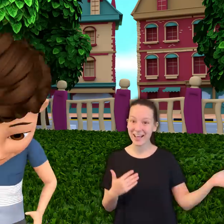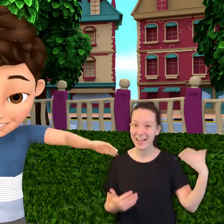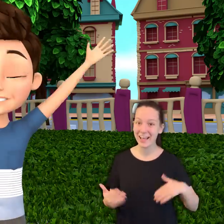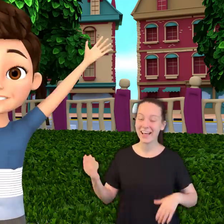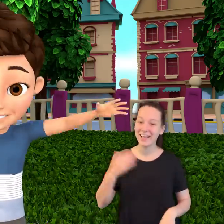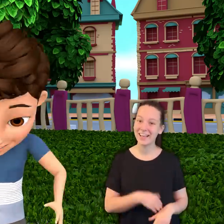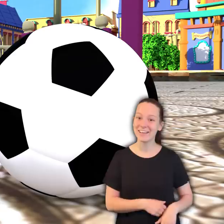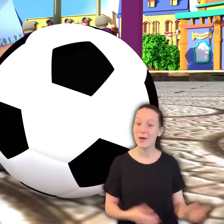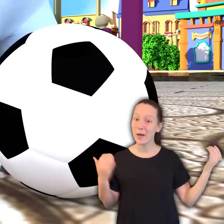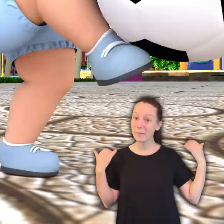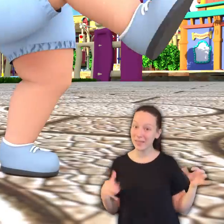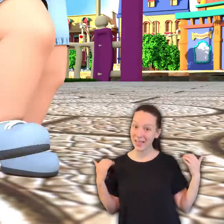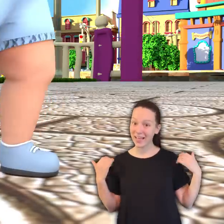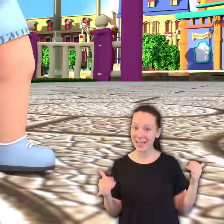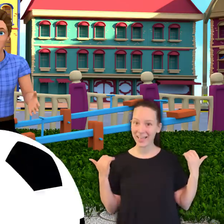foreign